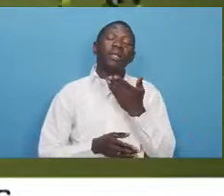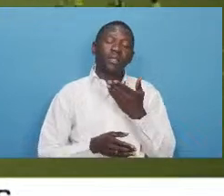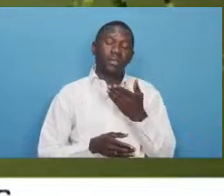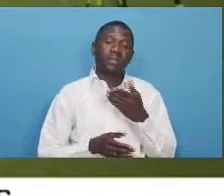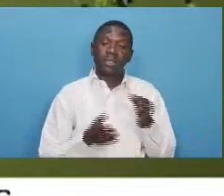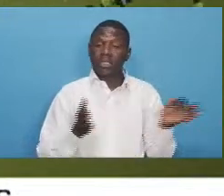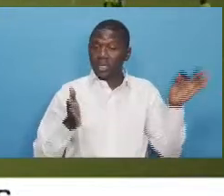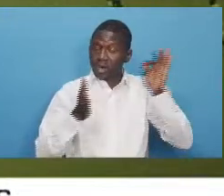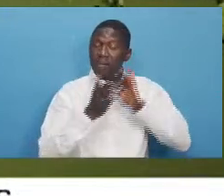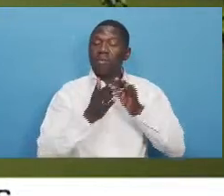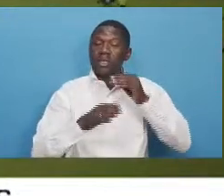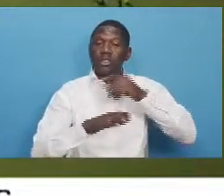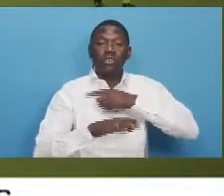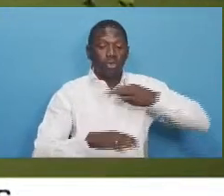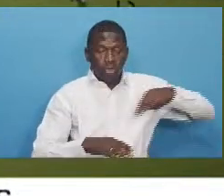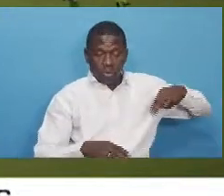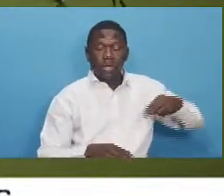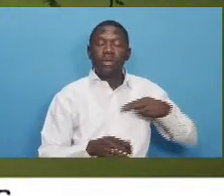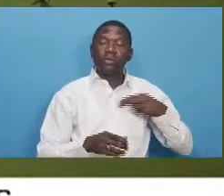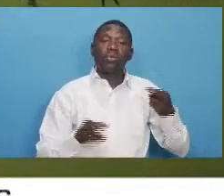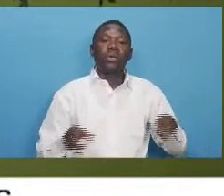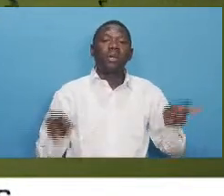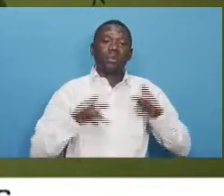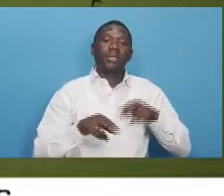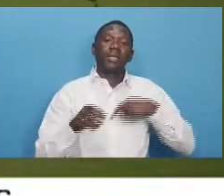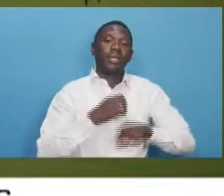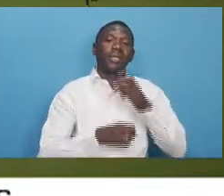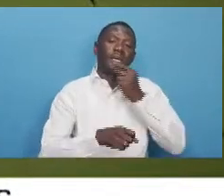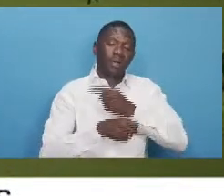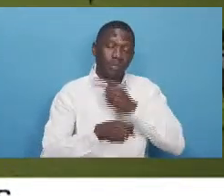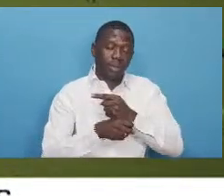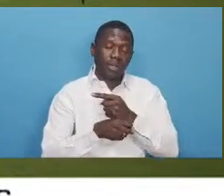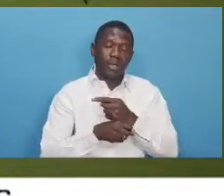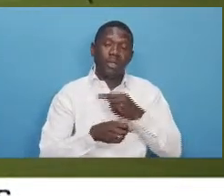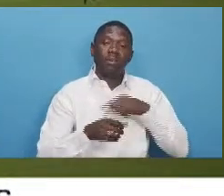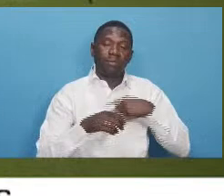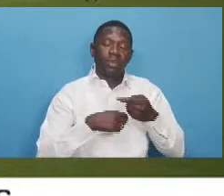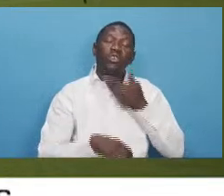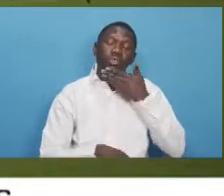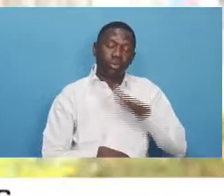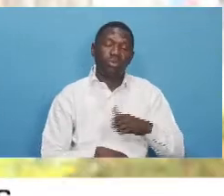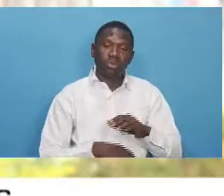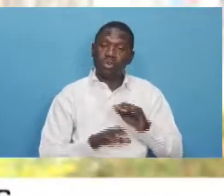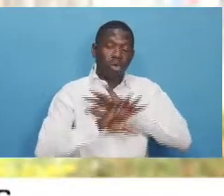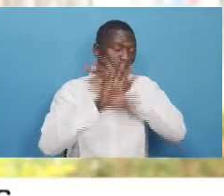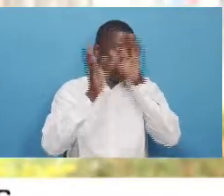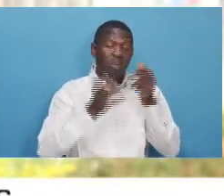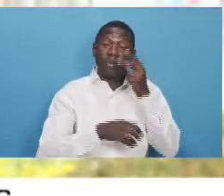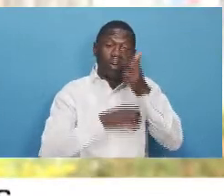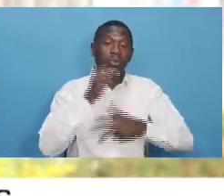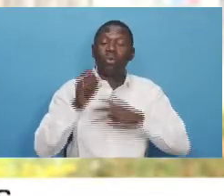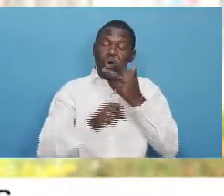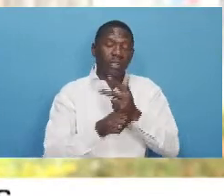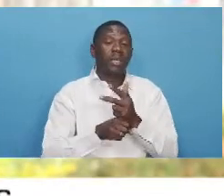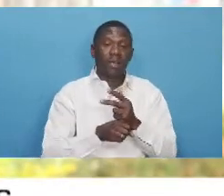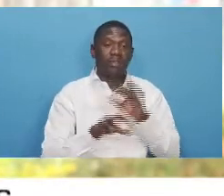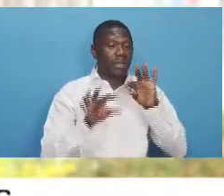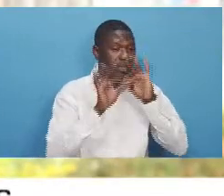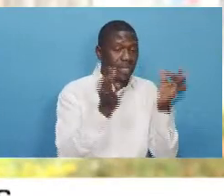country in this youth, because all over the world, they have teams from all over the world,